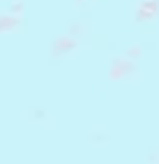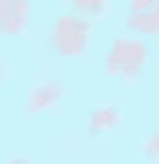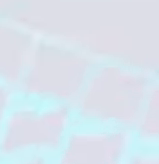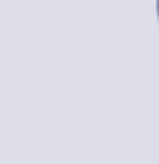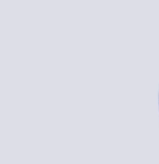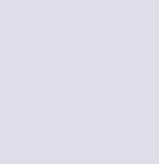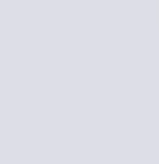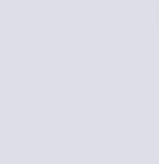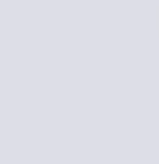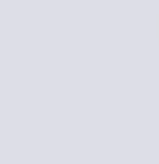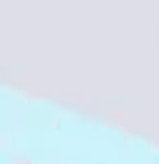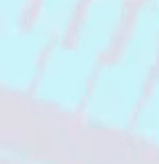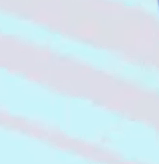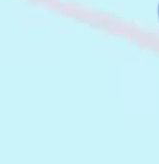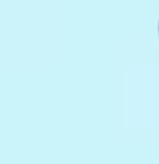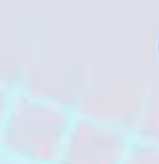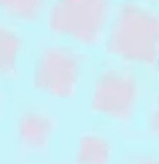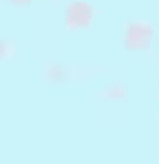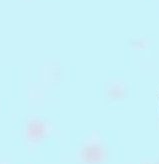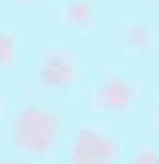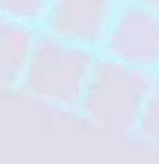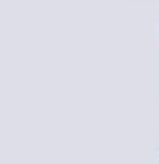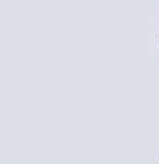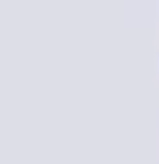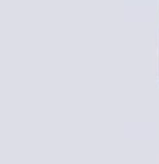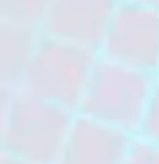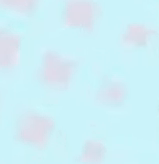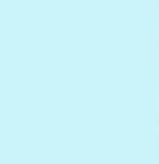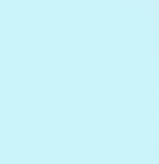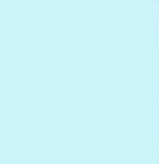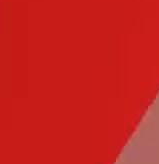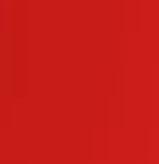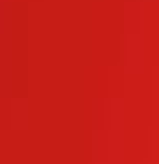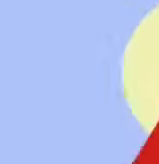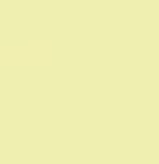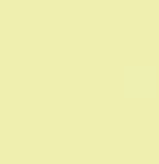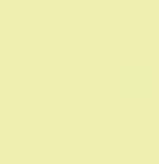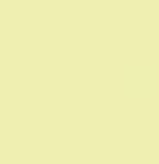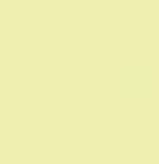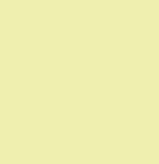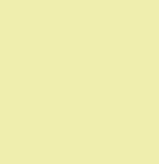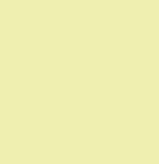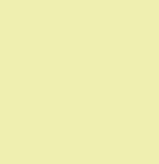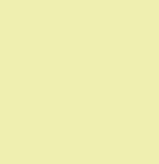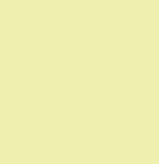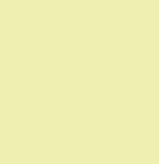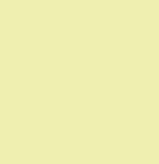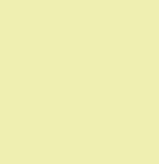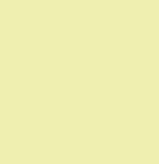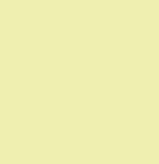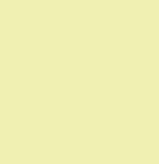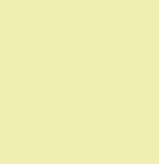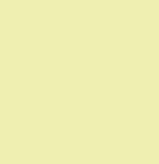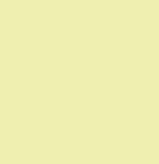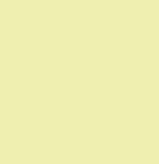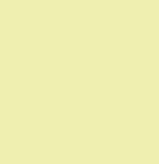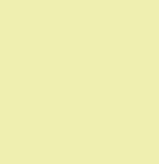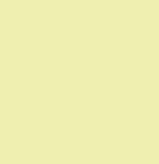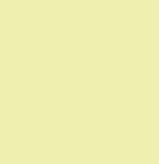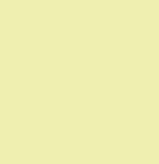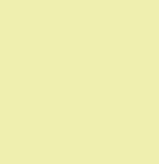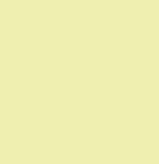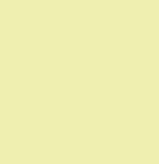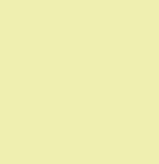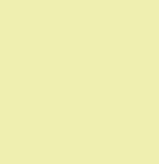youtube.com/GMA News for free and premium content at your fingertips. Hatid sa inyo ng GMA News and Public Affairs